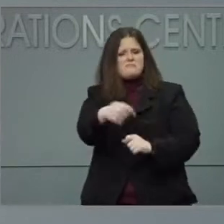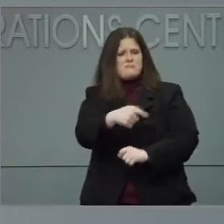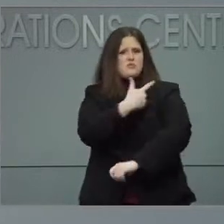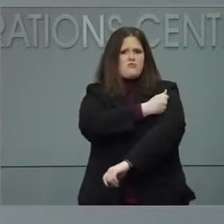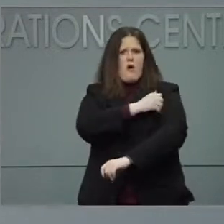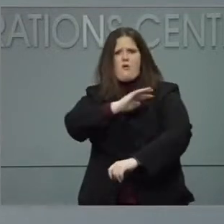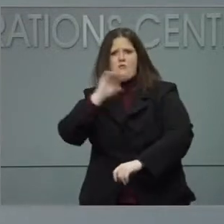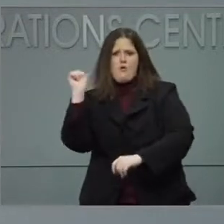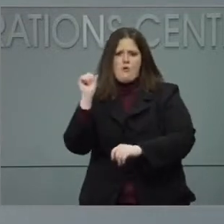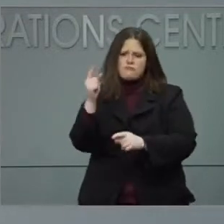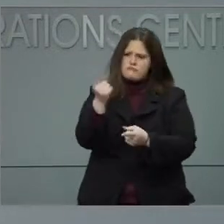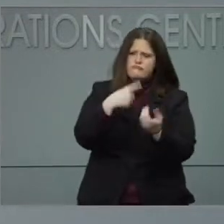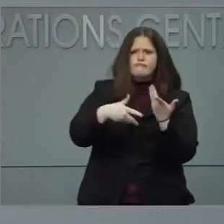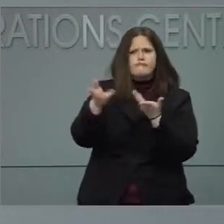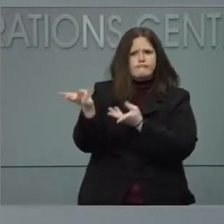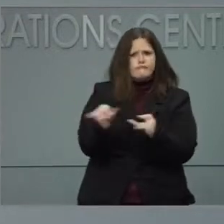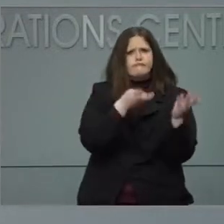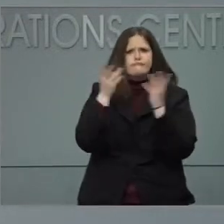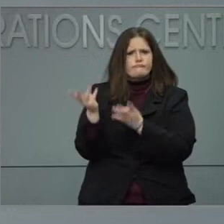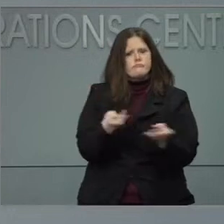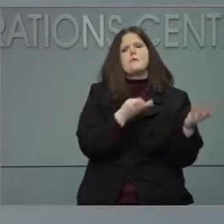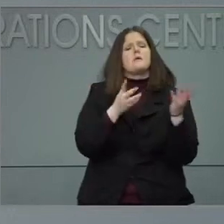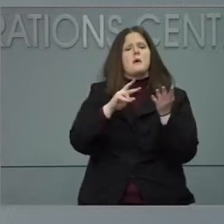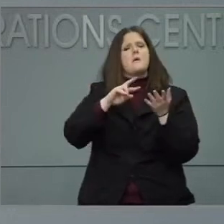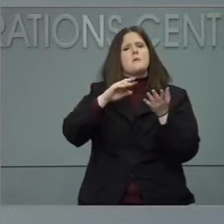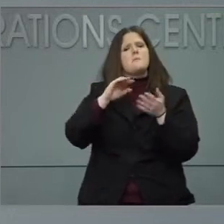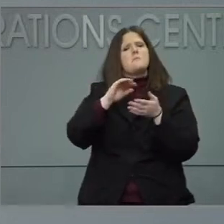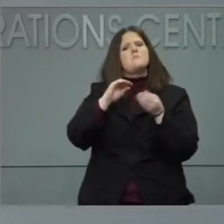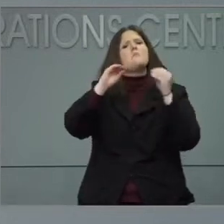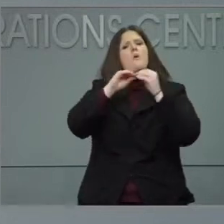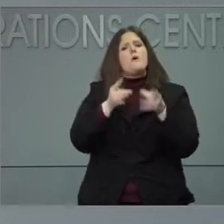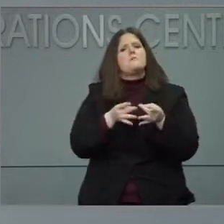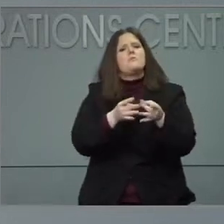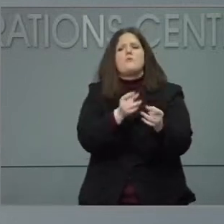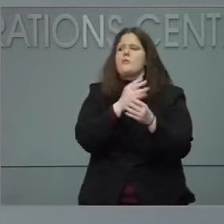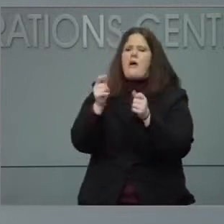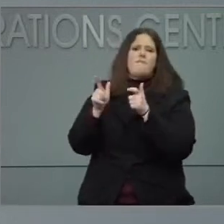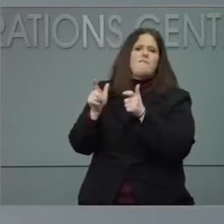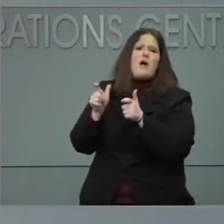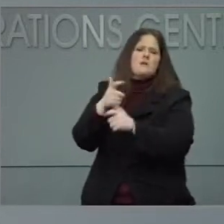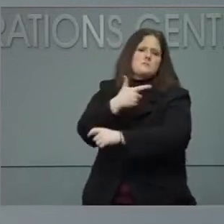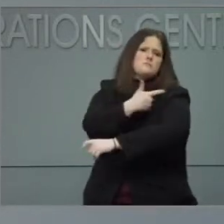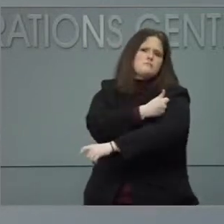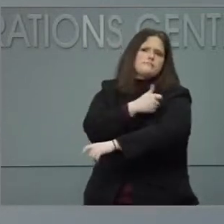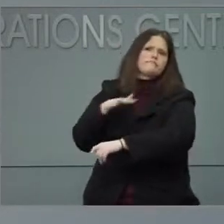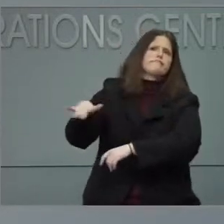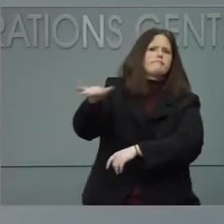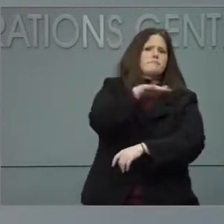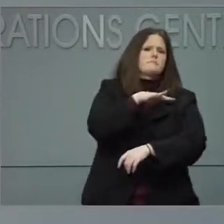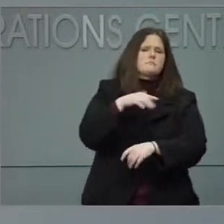shot and get you out, the better off we are. But I'll let Dr. Cohen address that specifically as well.